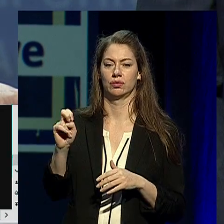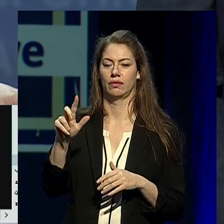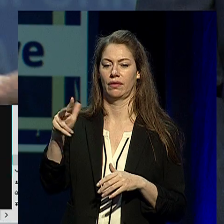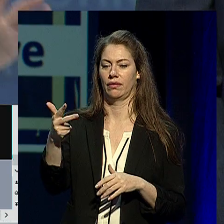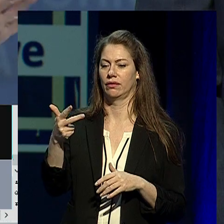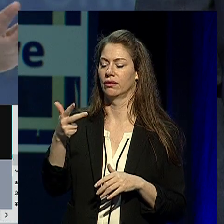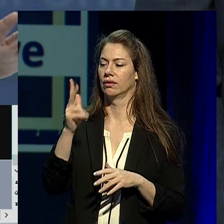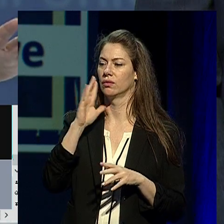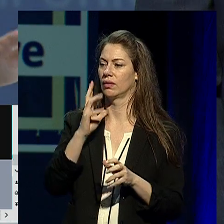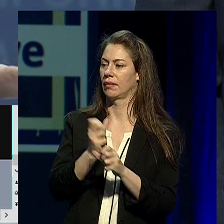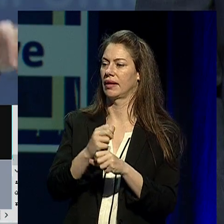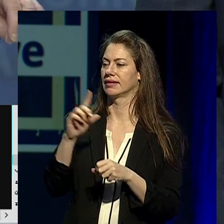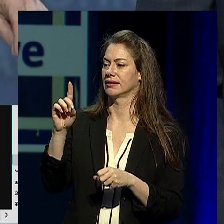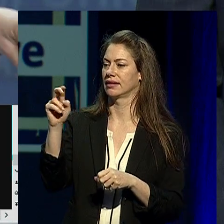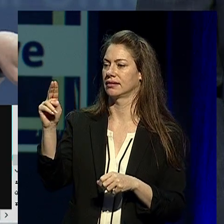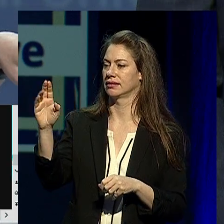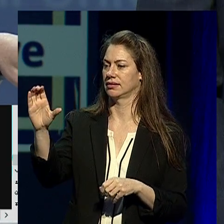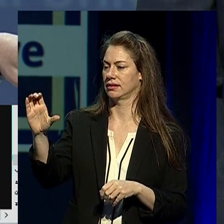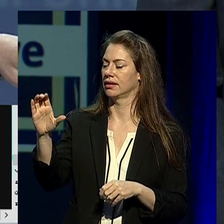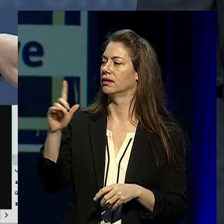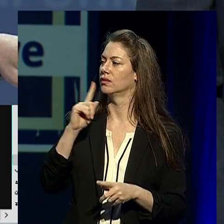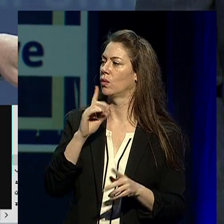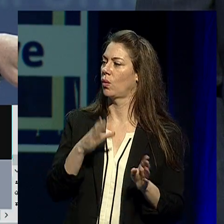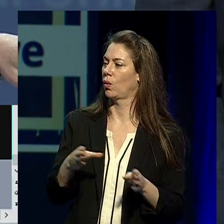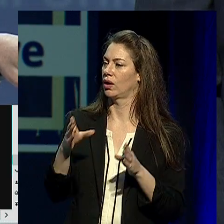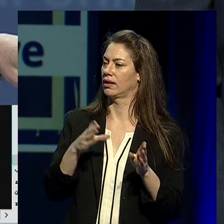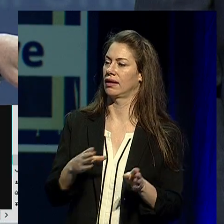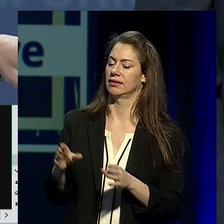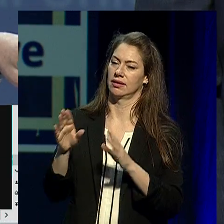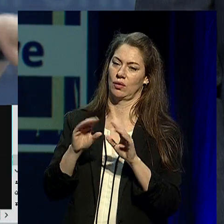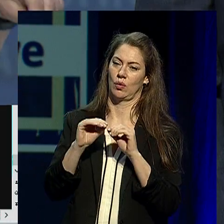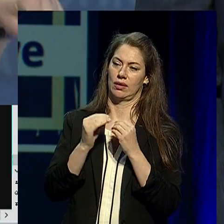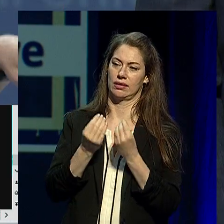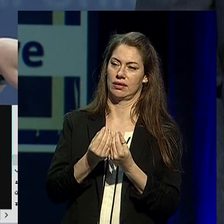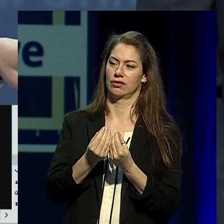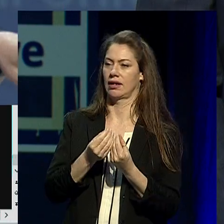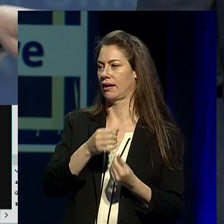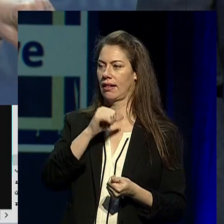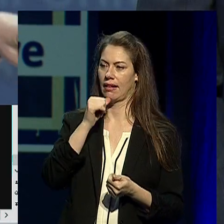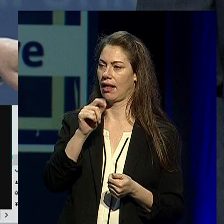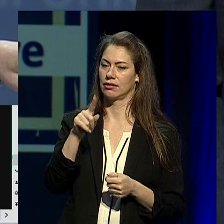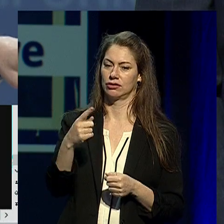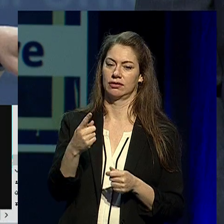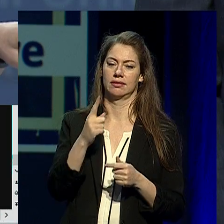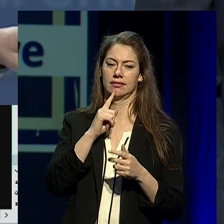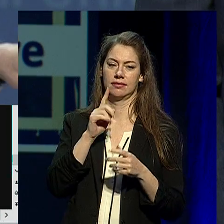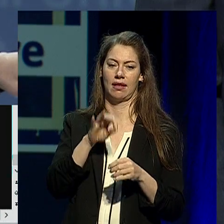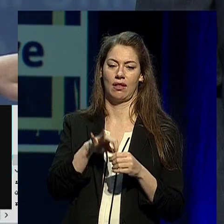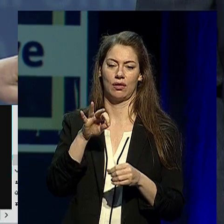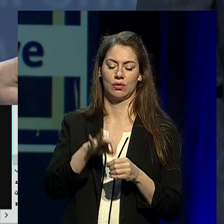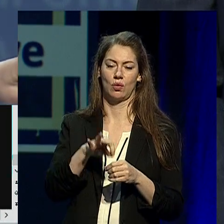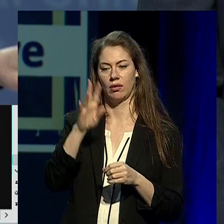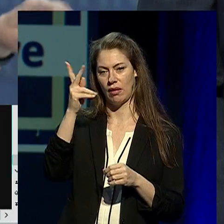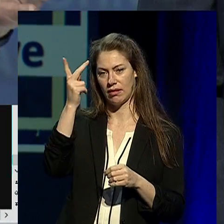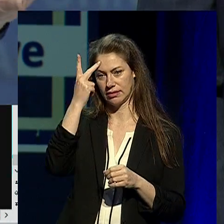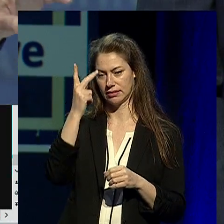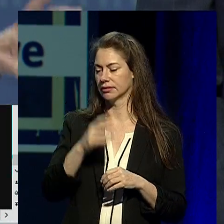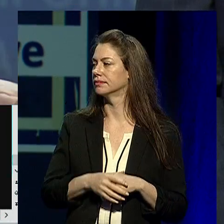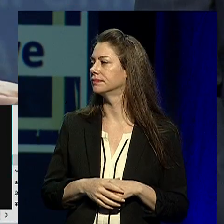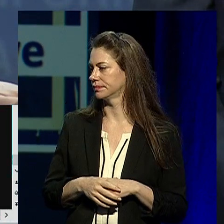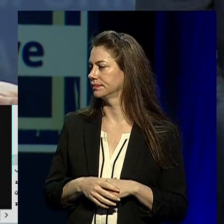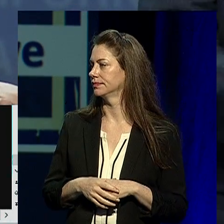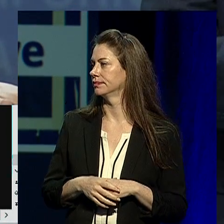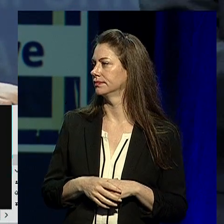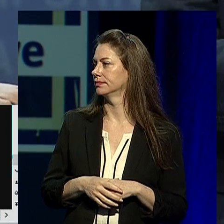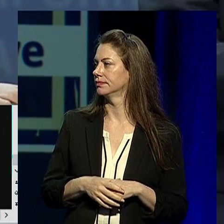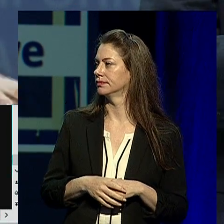are going to make the DNC an organizing organization, not just electoral politics.